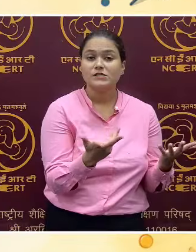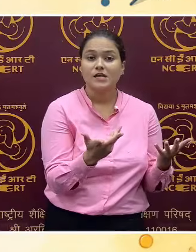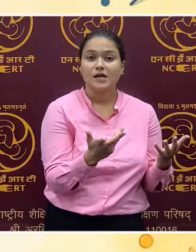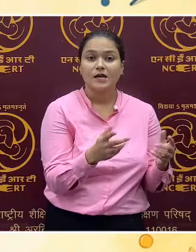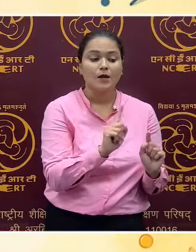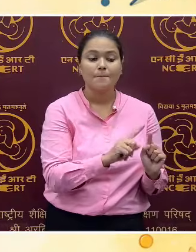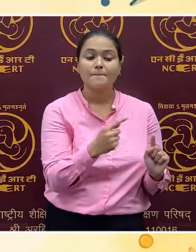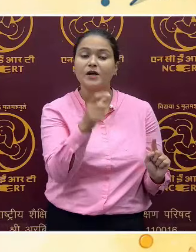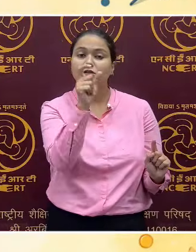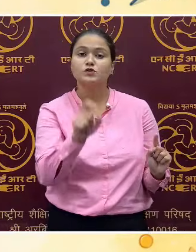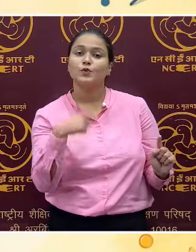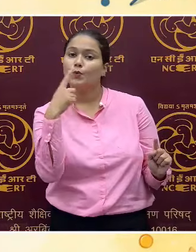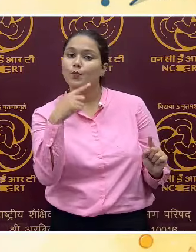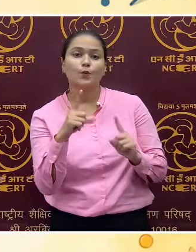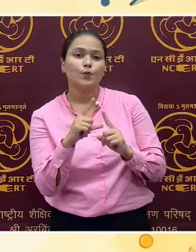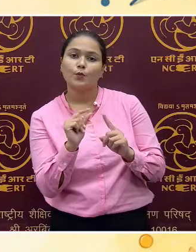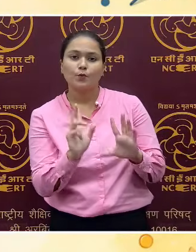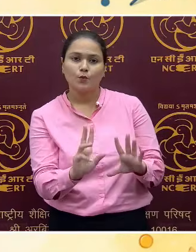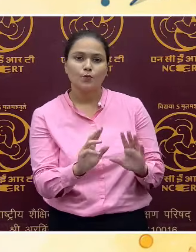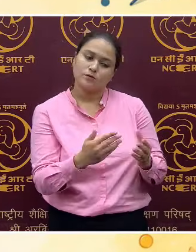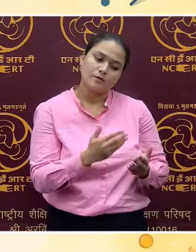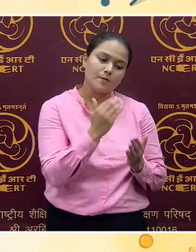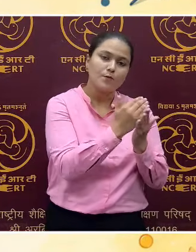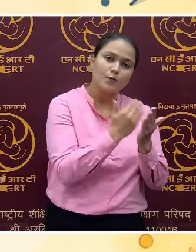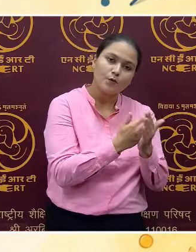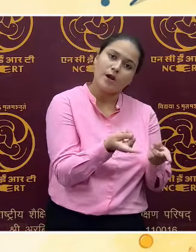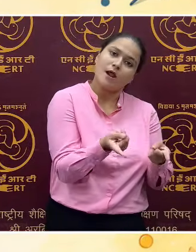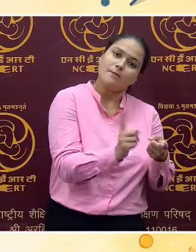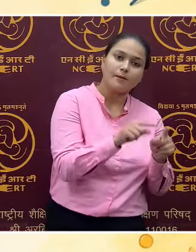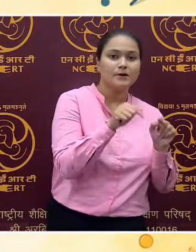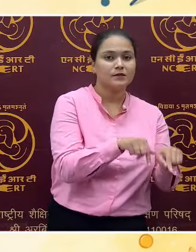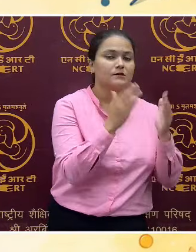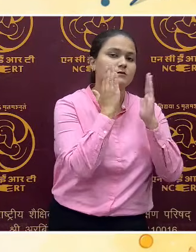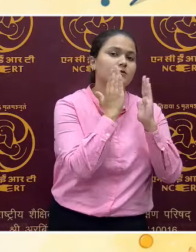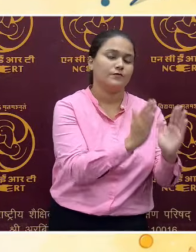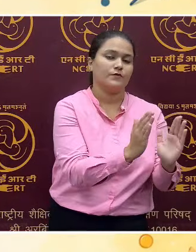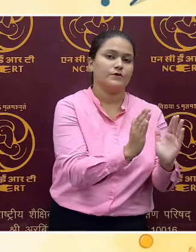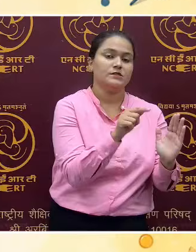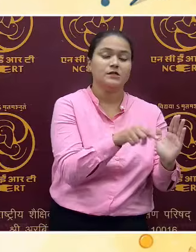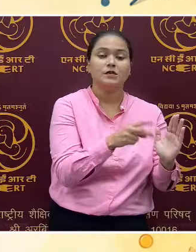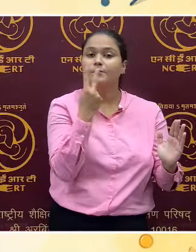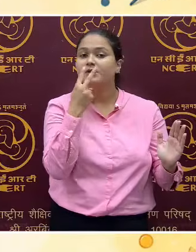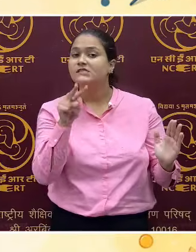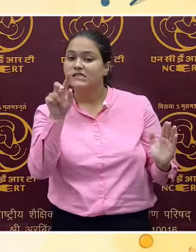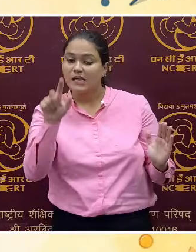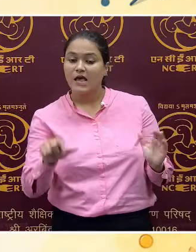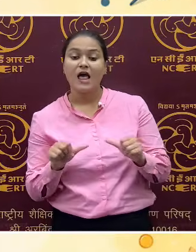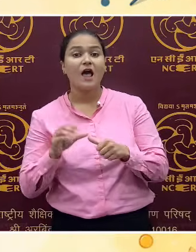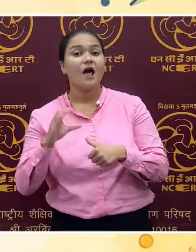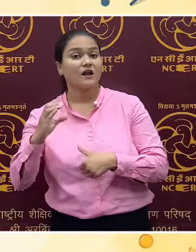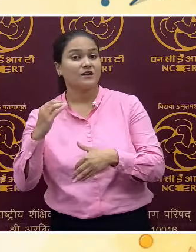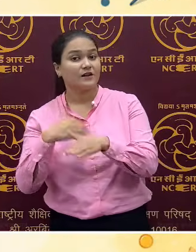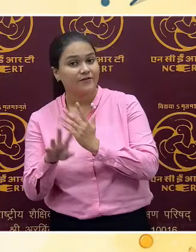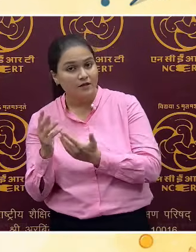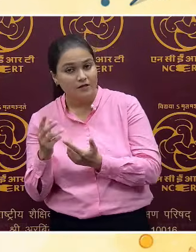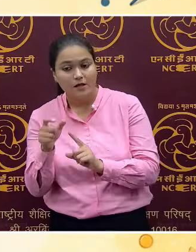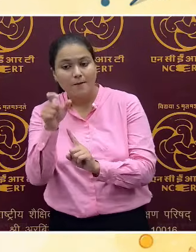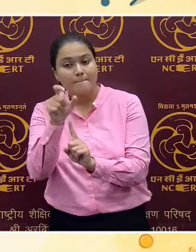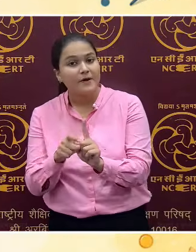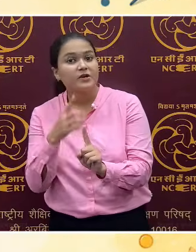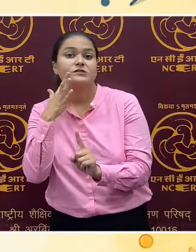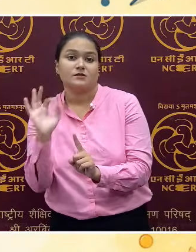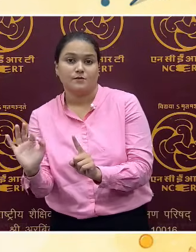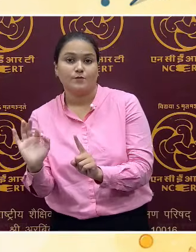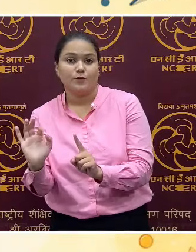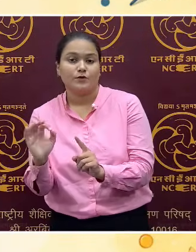focus primarily. So, we would see that active voice sentences are